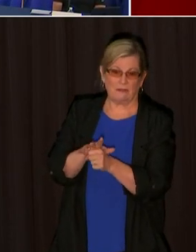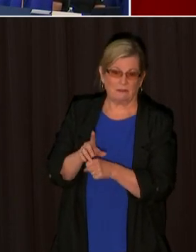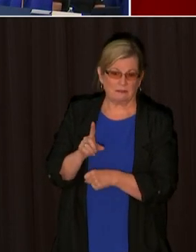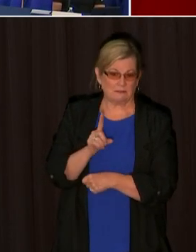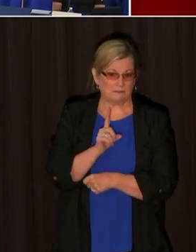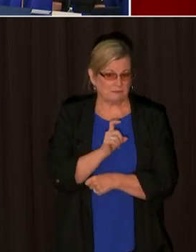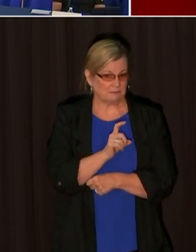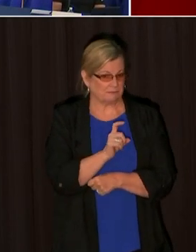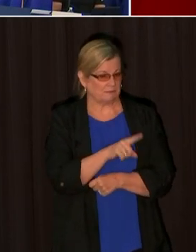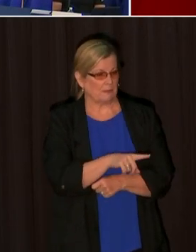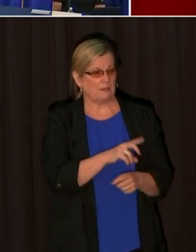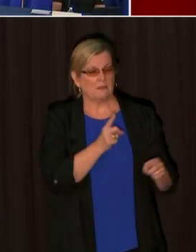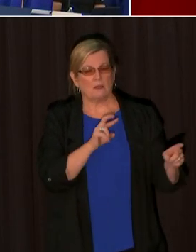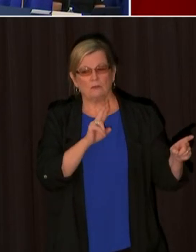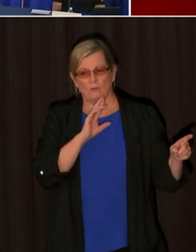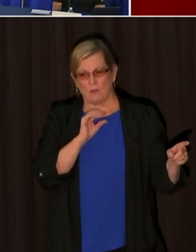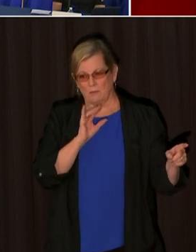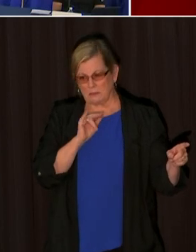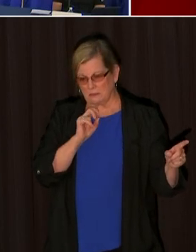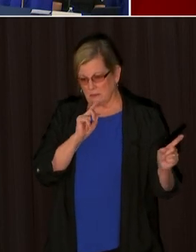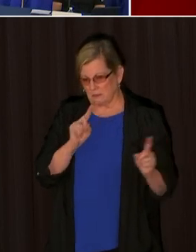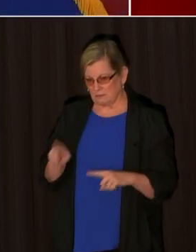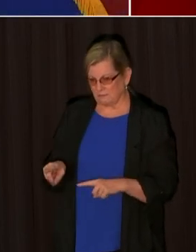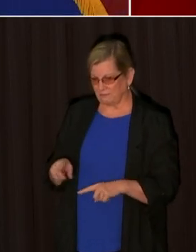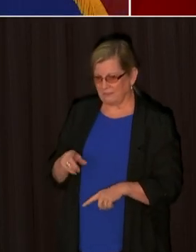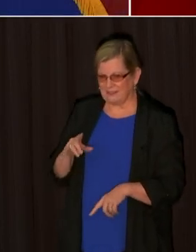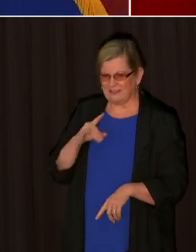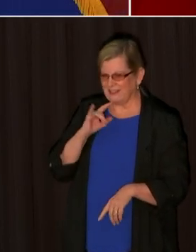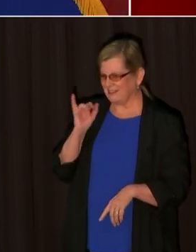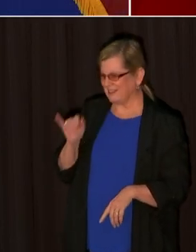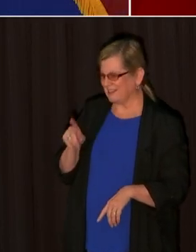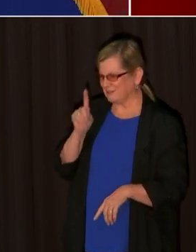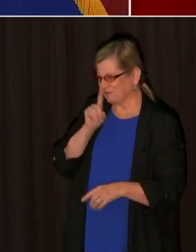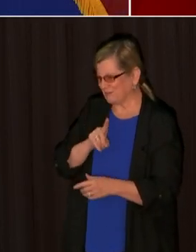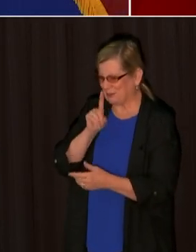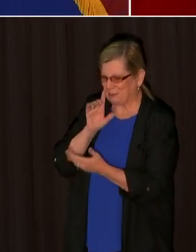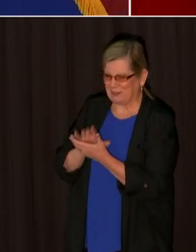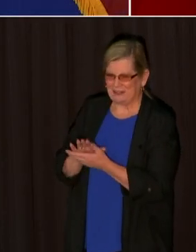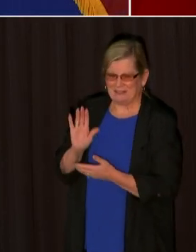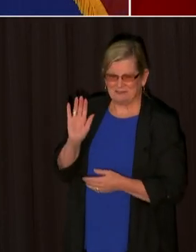Well, that's certainly a myth, because I have patients that are unemployed